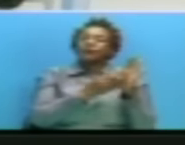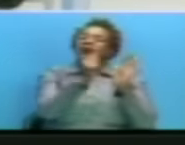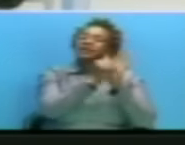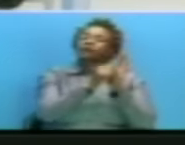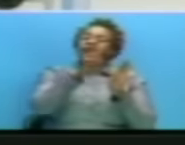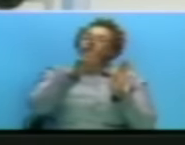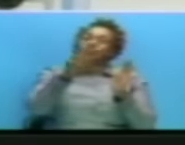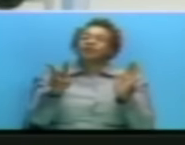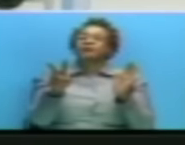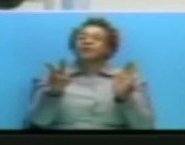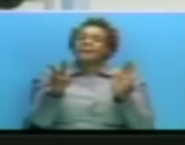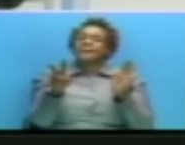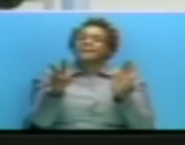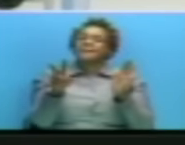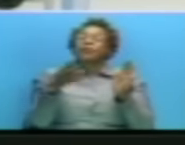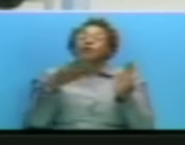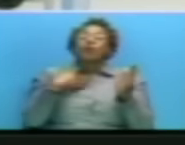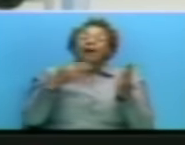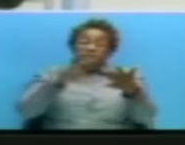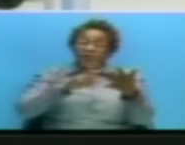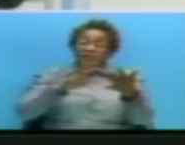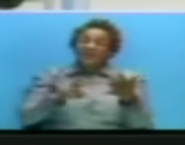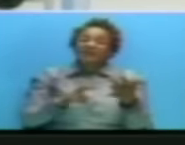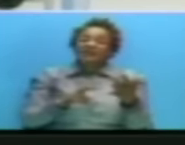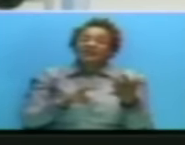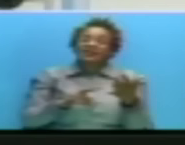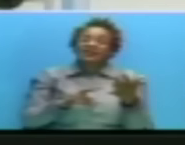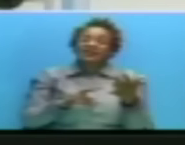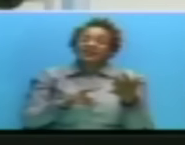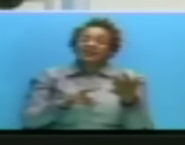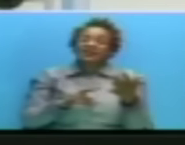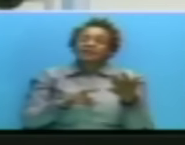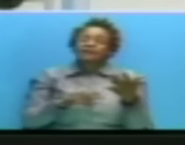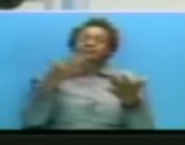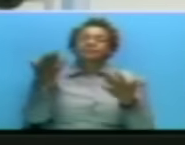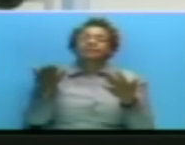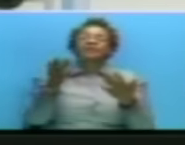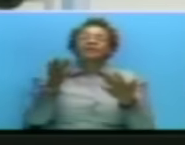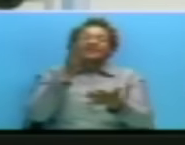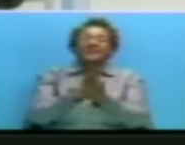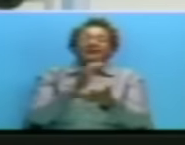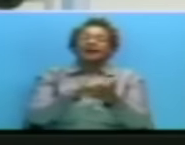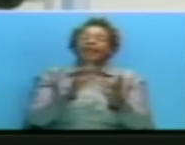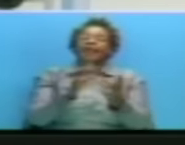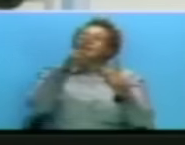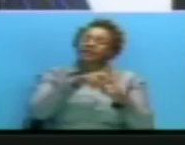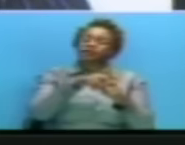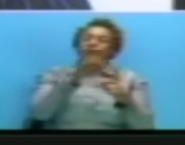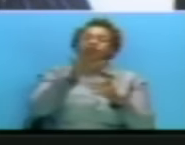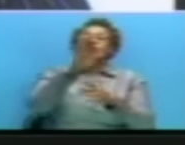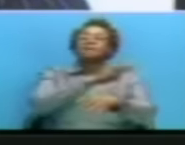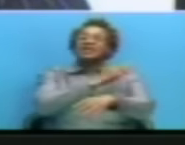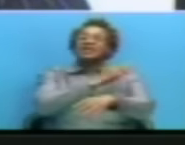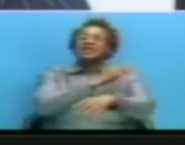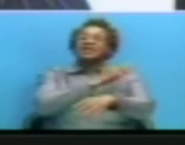Dimus? You want me to read it all online? No, hang on. Let him respond. Let him respond. The fact that the application of your mandate